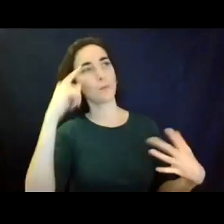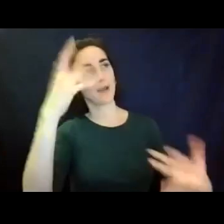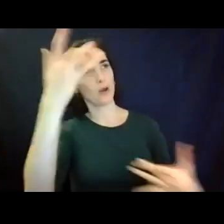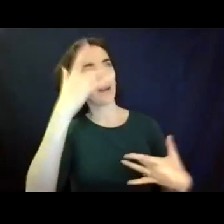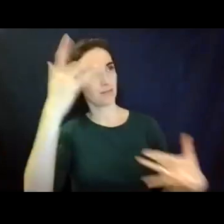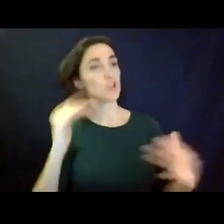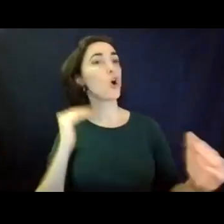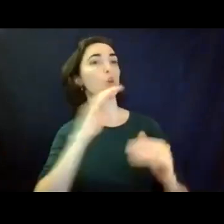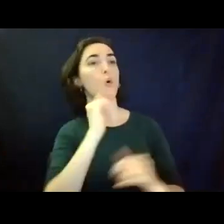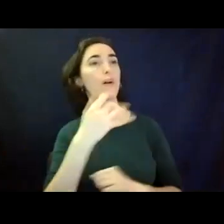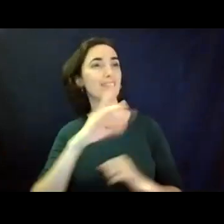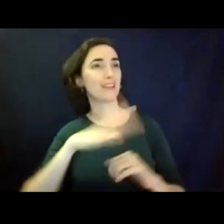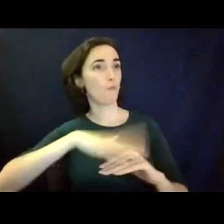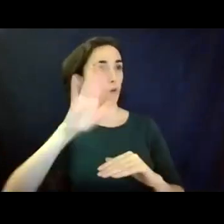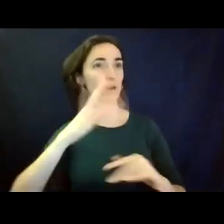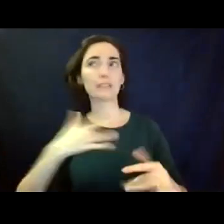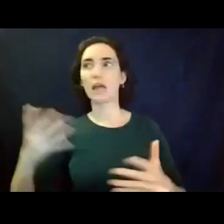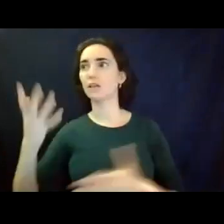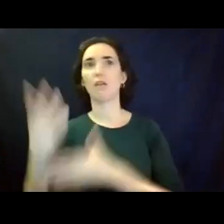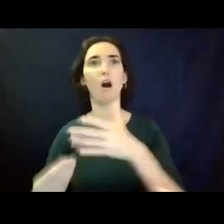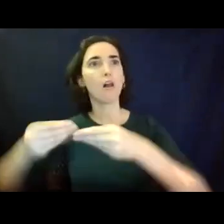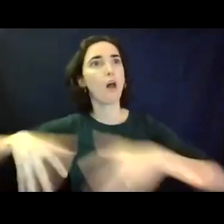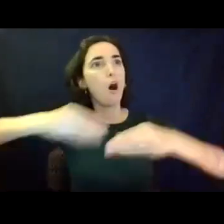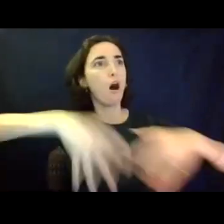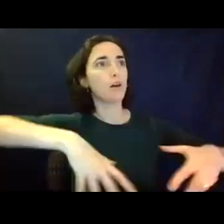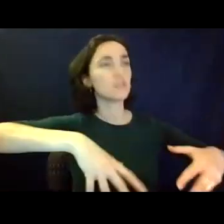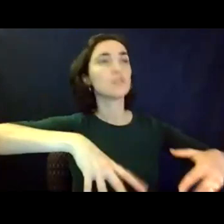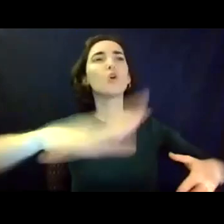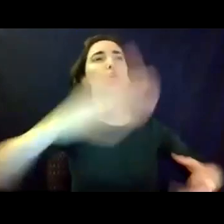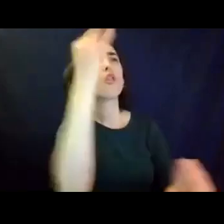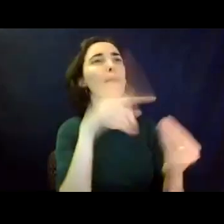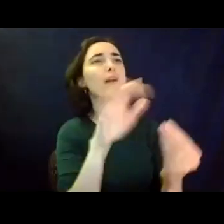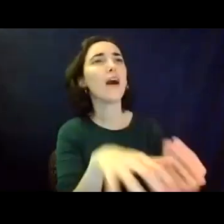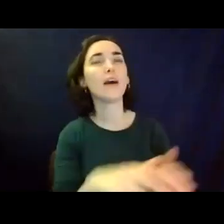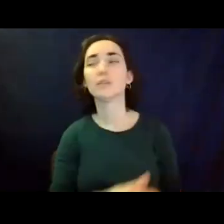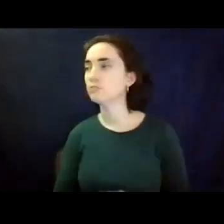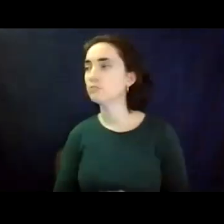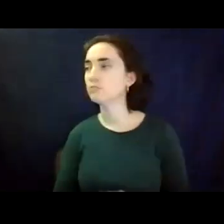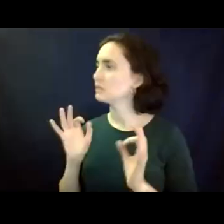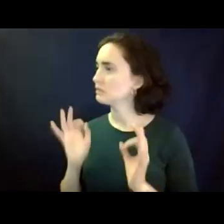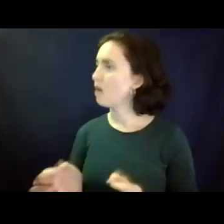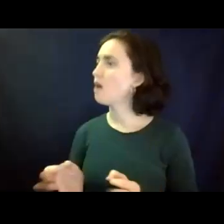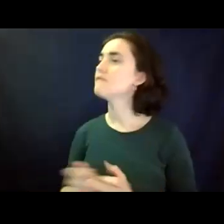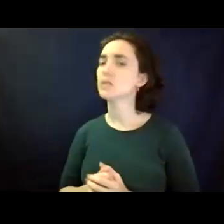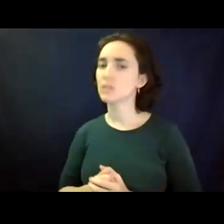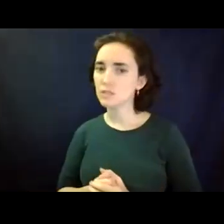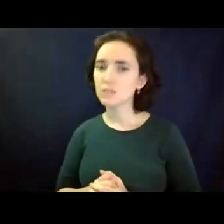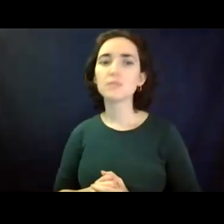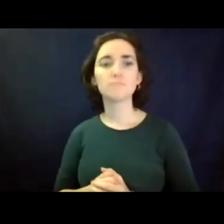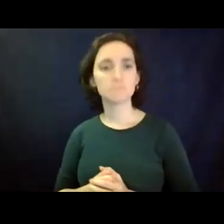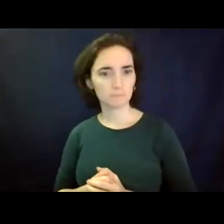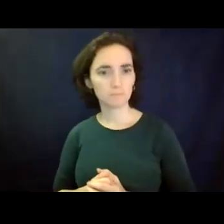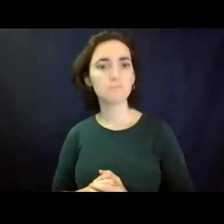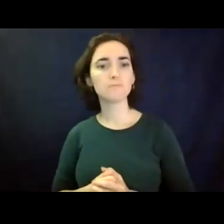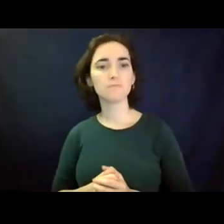gets lost. Just want your thoughts on that. Definitely. I think that's, I mean, even